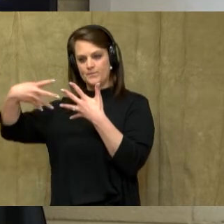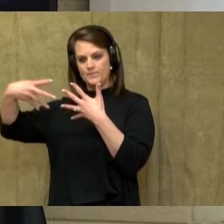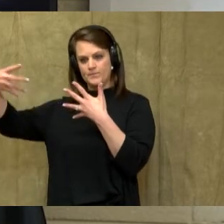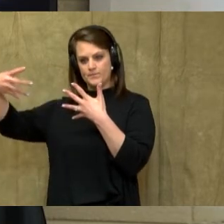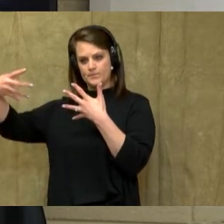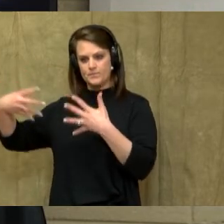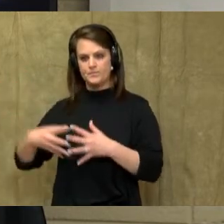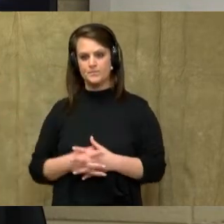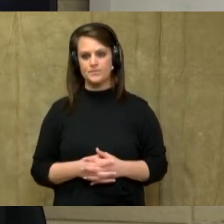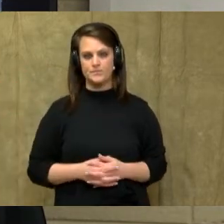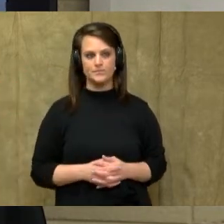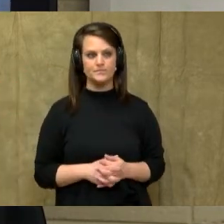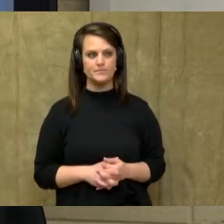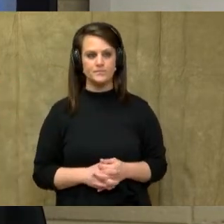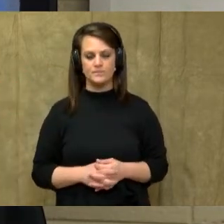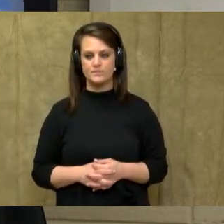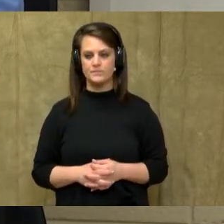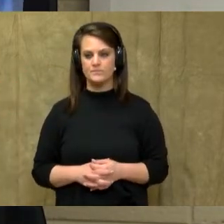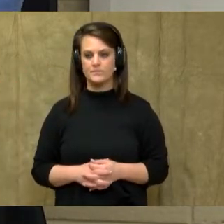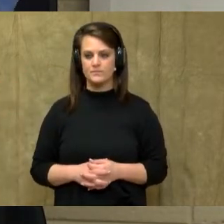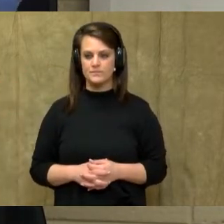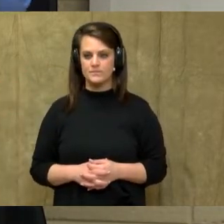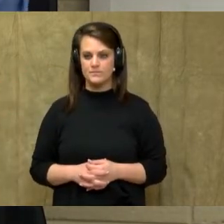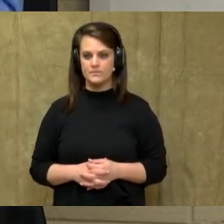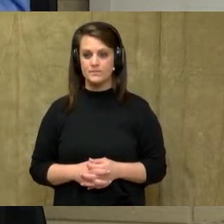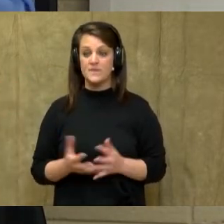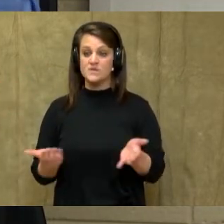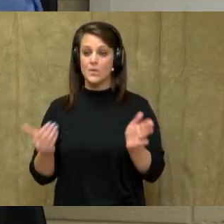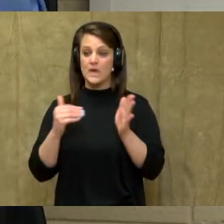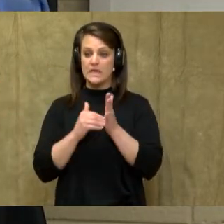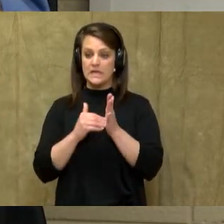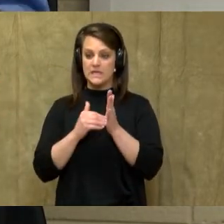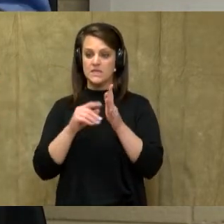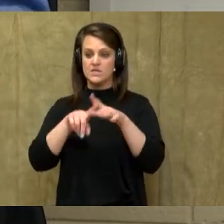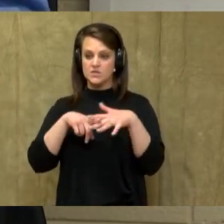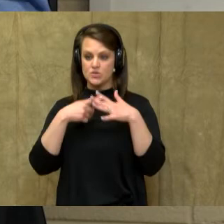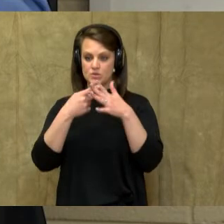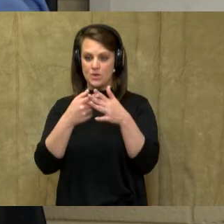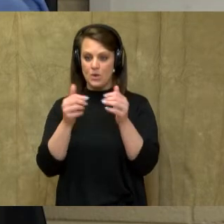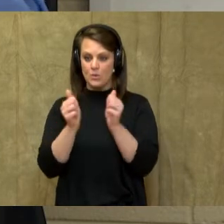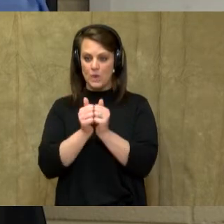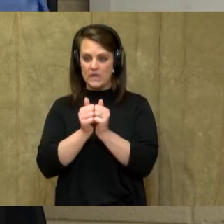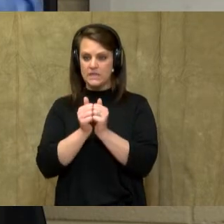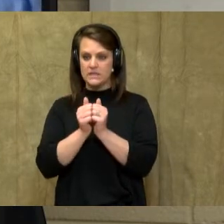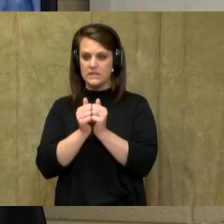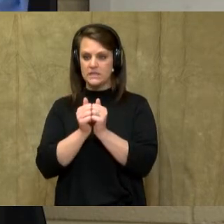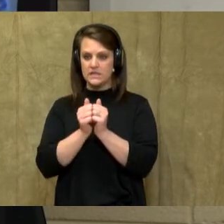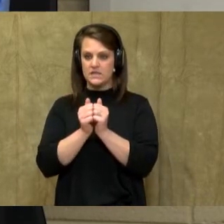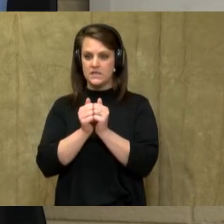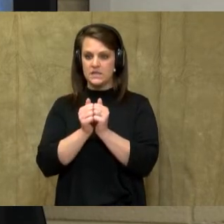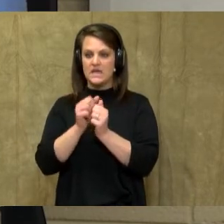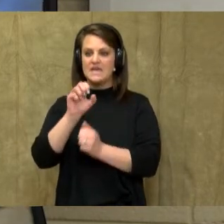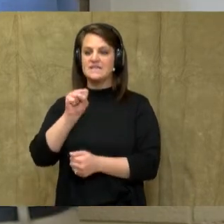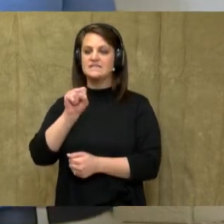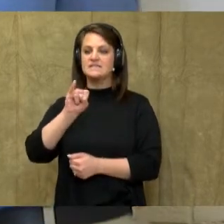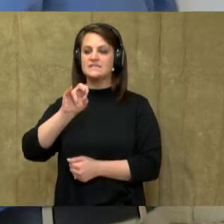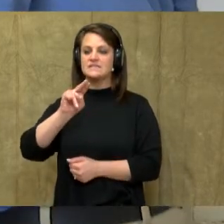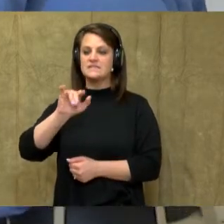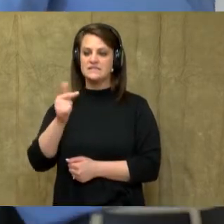4 spaces. Again, let's begin by singing the song